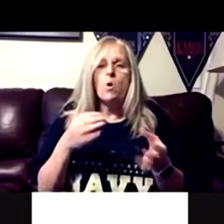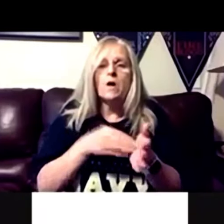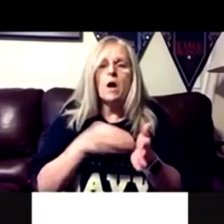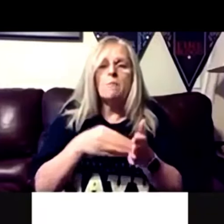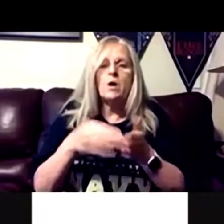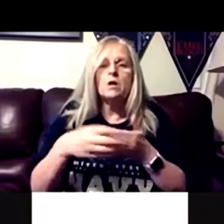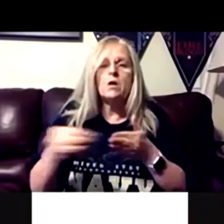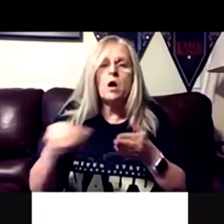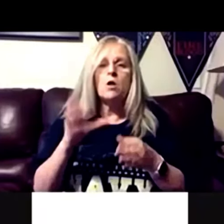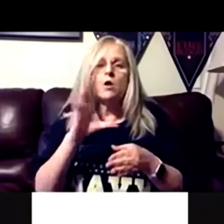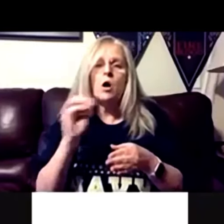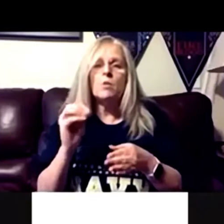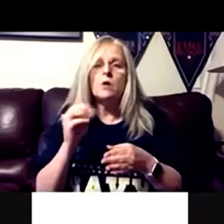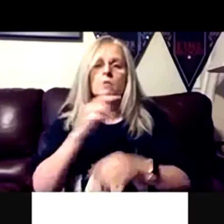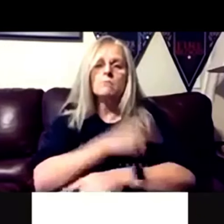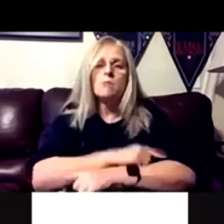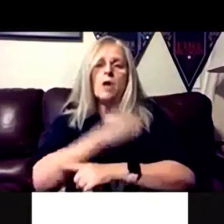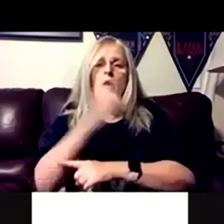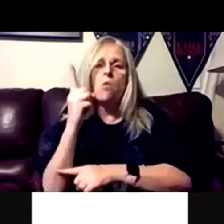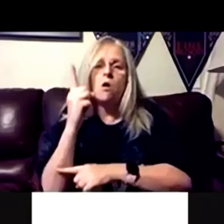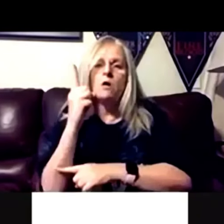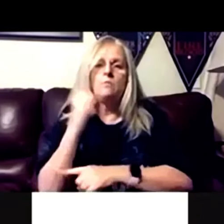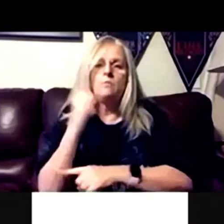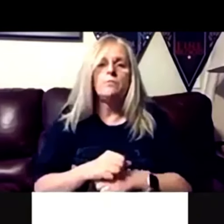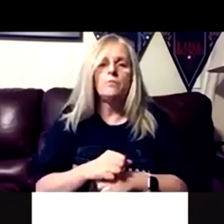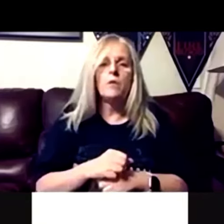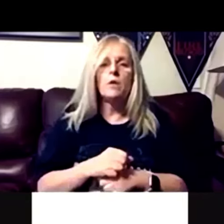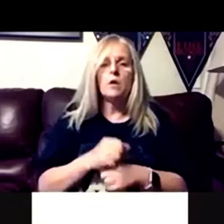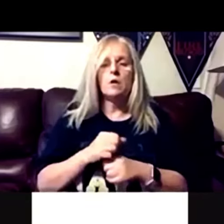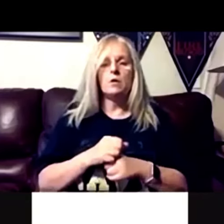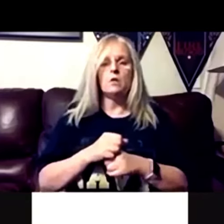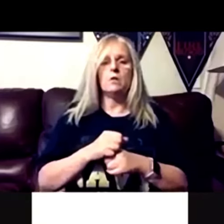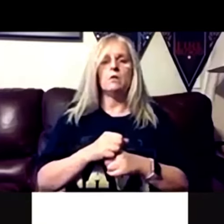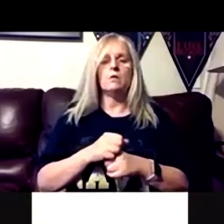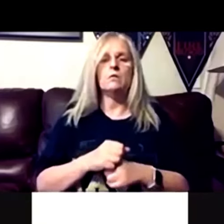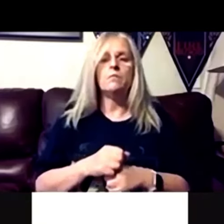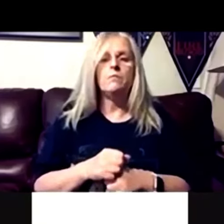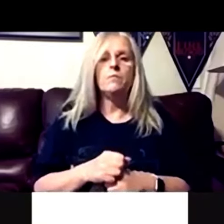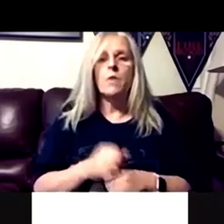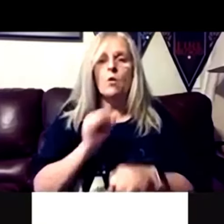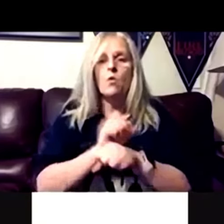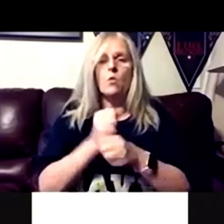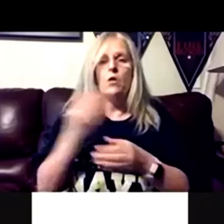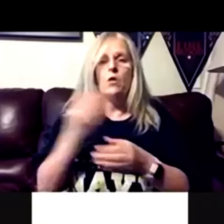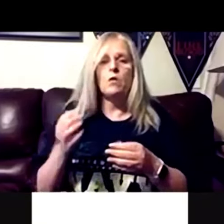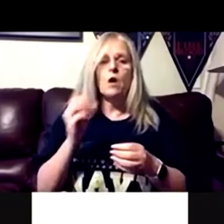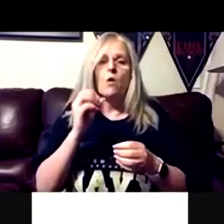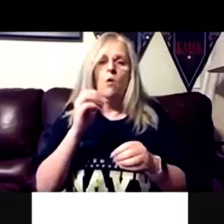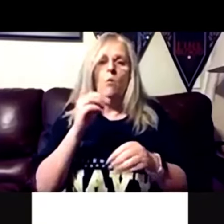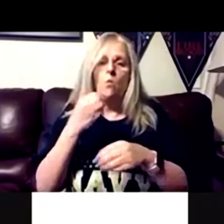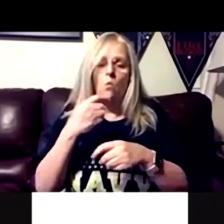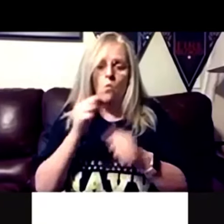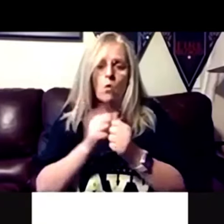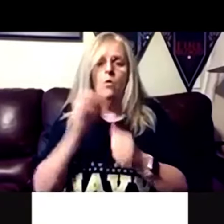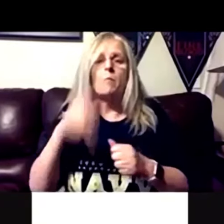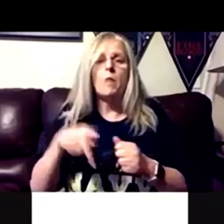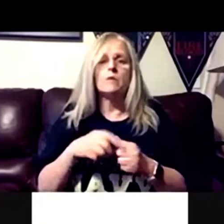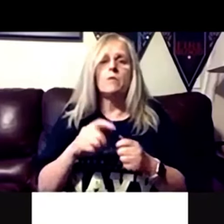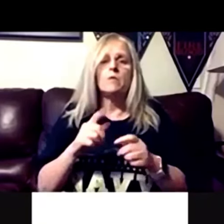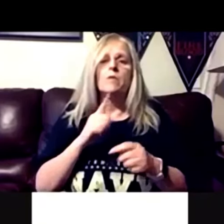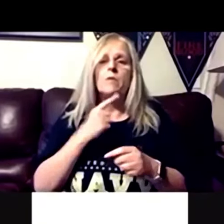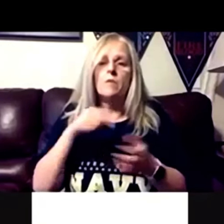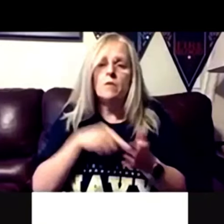company day one, and we get to participate with everything ONPASSIVE. This is a really, really cool thing for